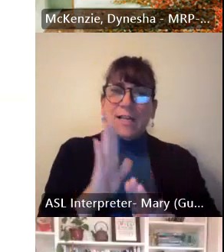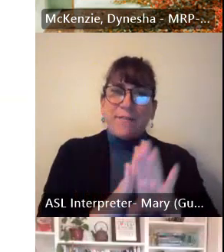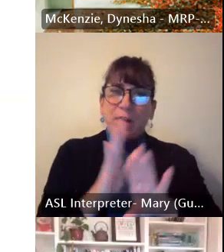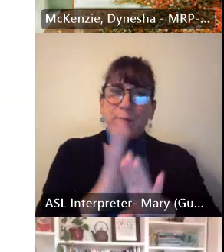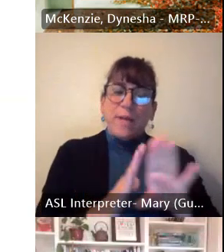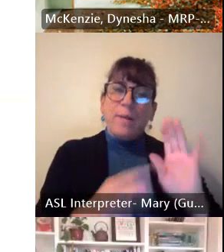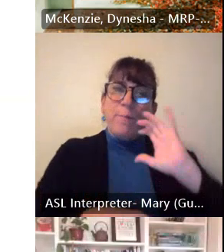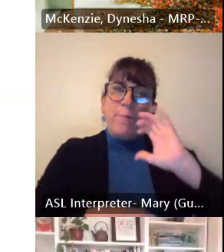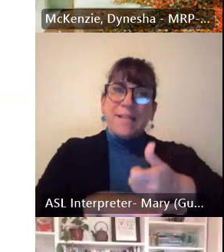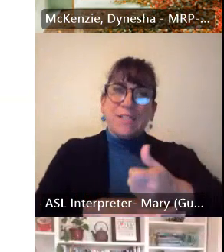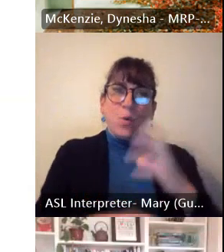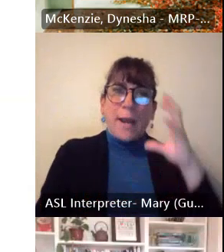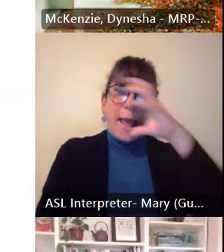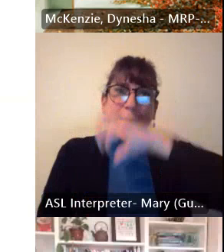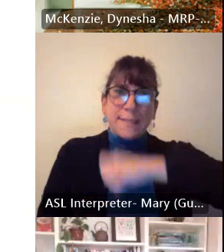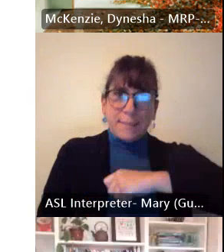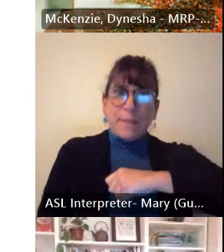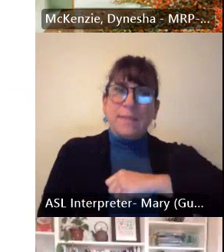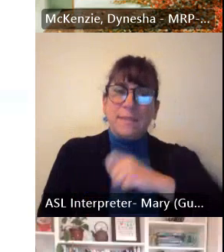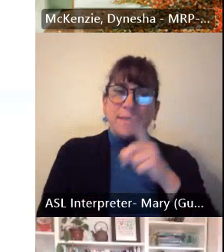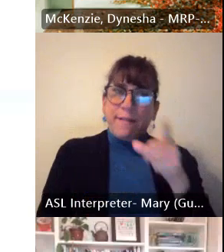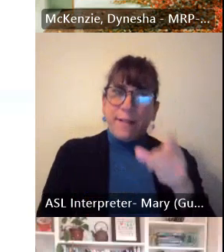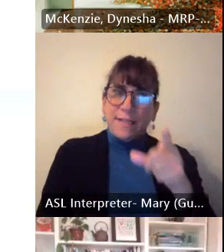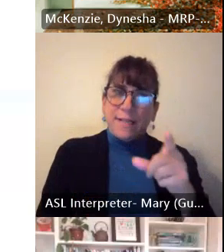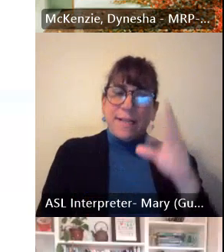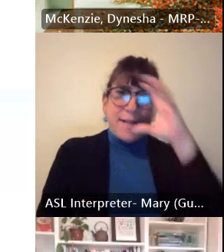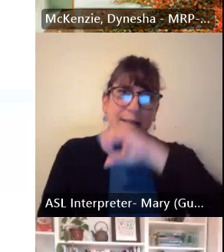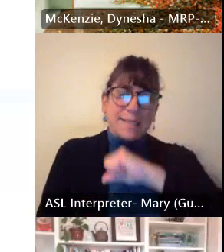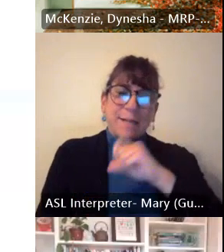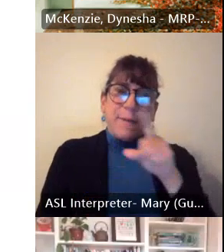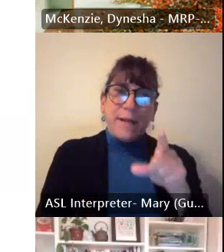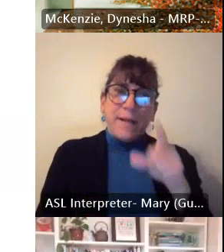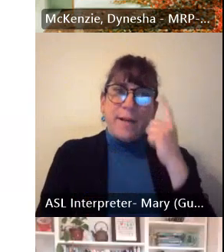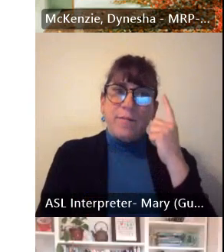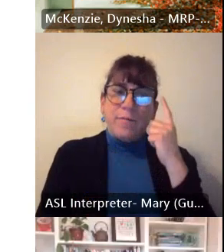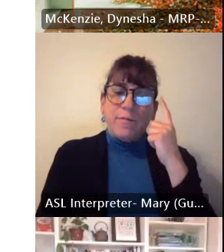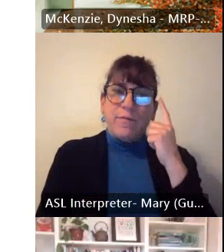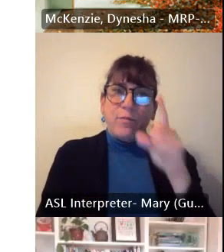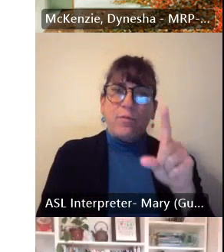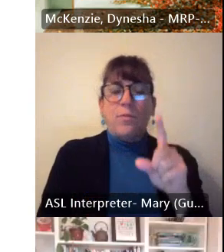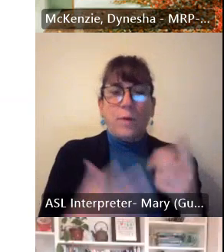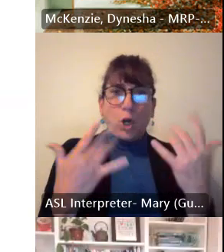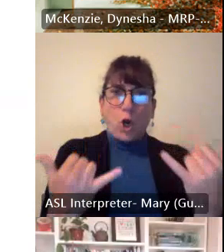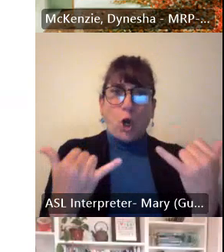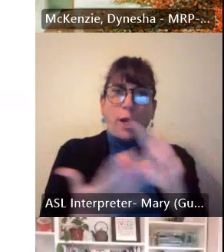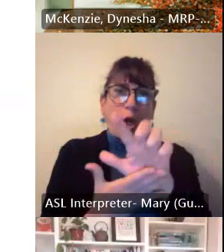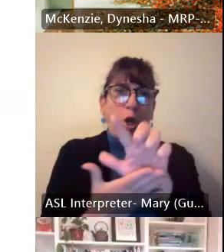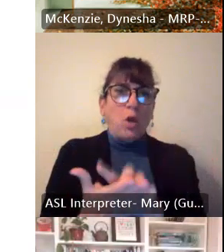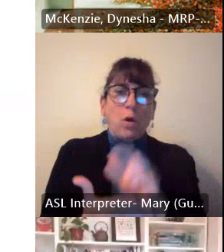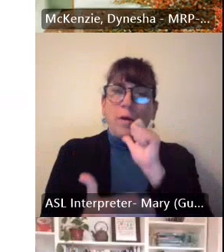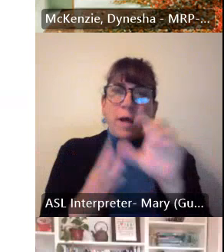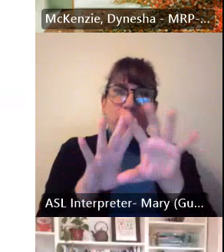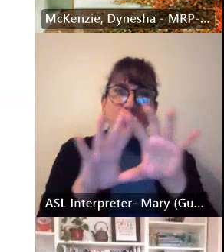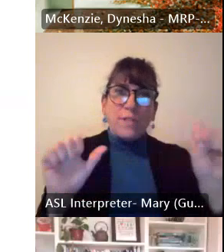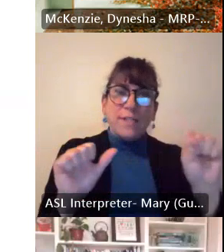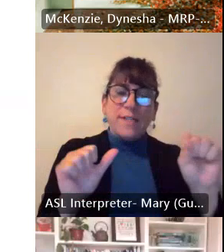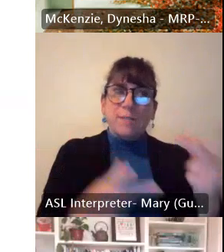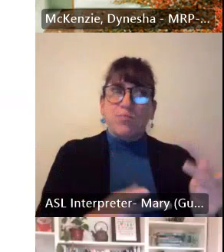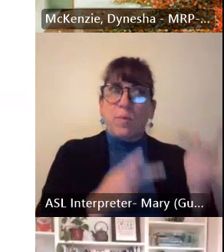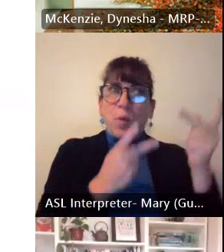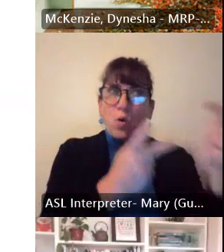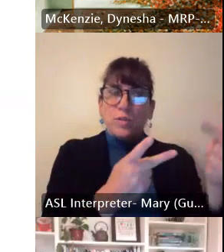baseline estimates. This is an estimate of what is in current law, not the president's proposals, but